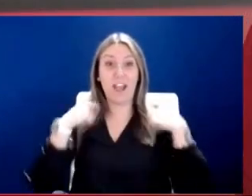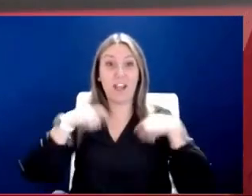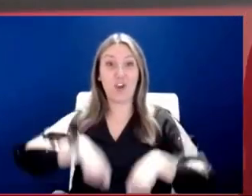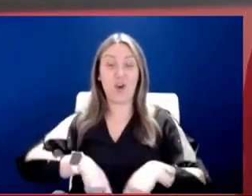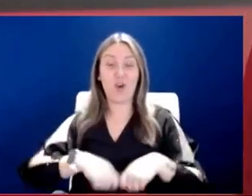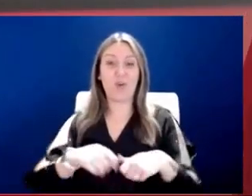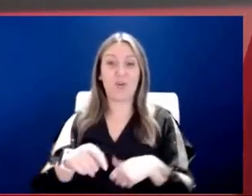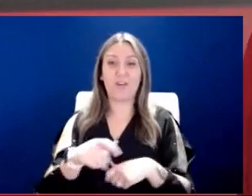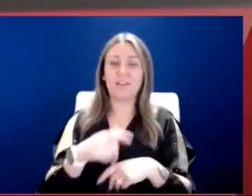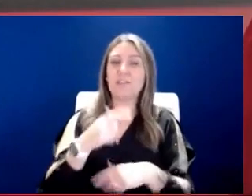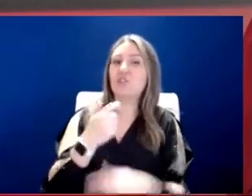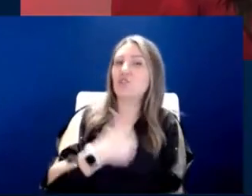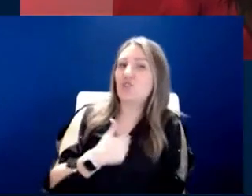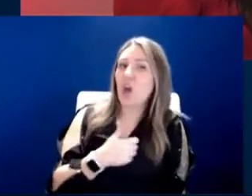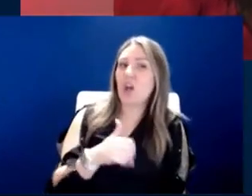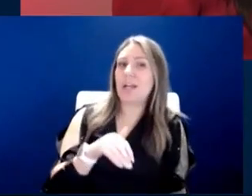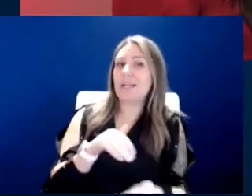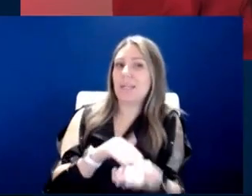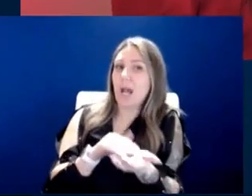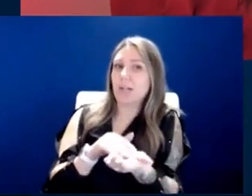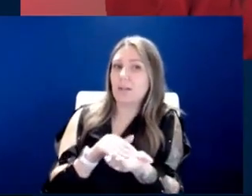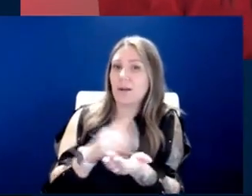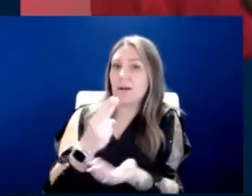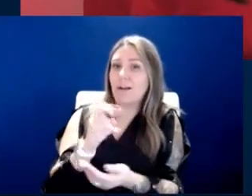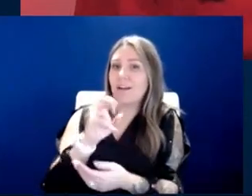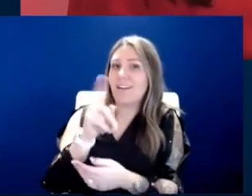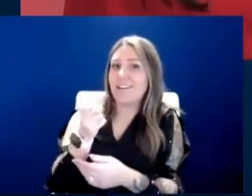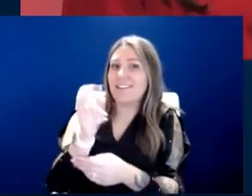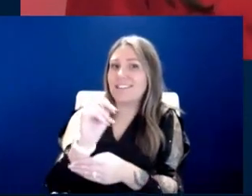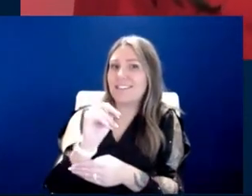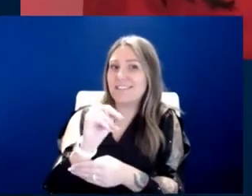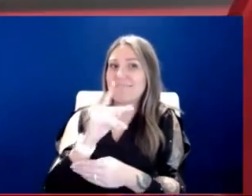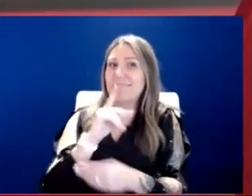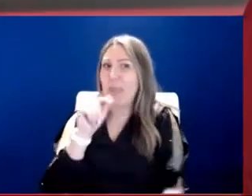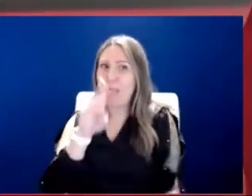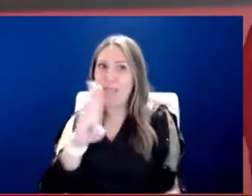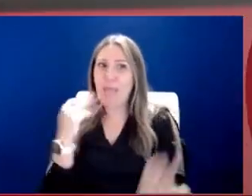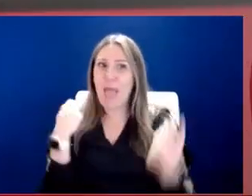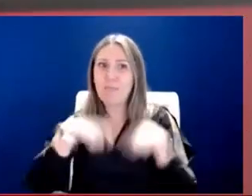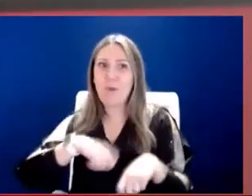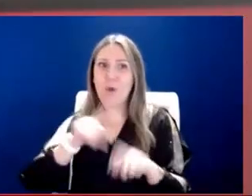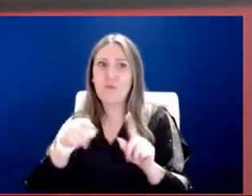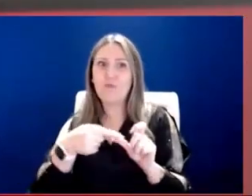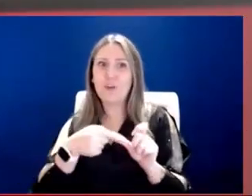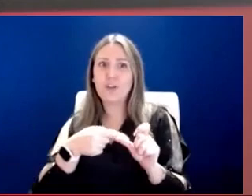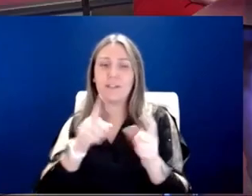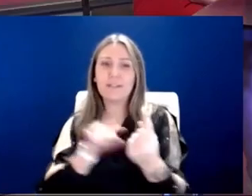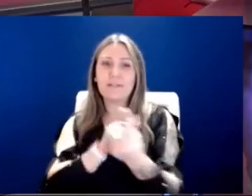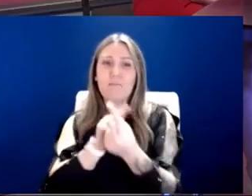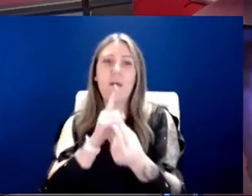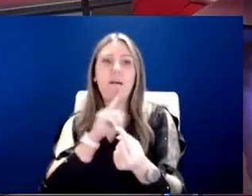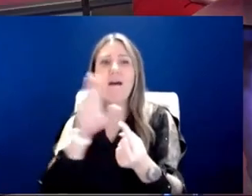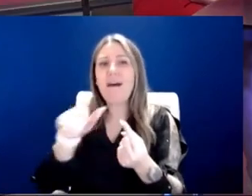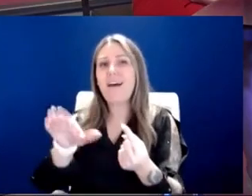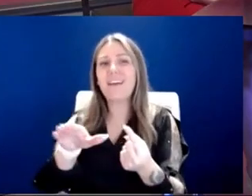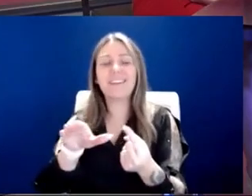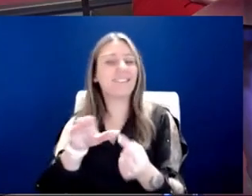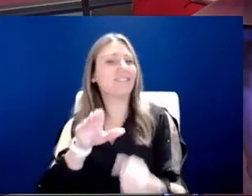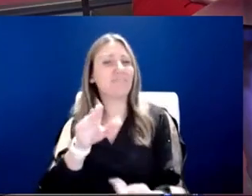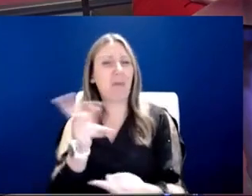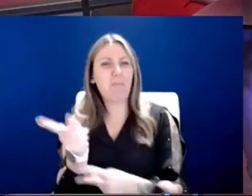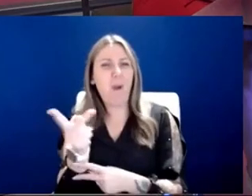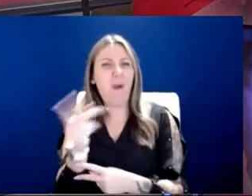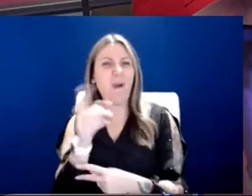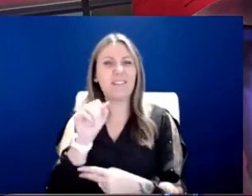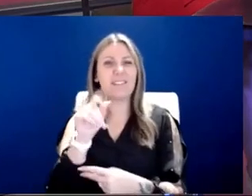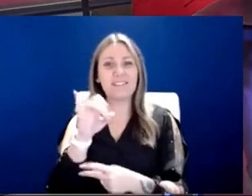Hawkinson, for calling it a lab coat when I first met you. That's what I know. Dr. Seitz, I always have to just say, Dr. Seitz, Dr. Hawkinson, I'm going to say something and I'm going to